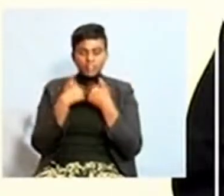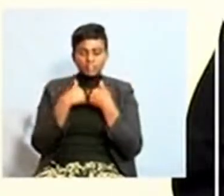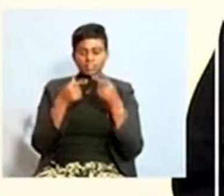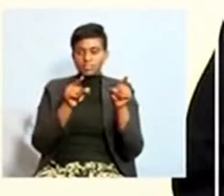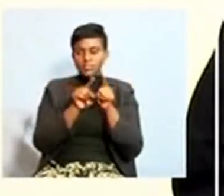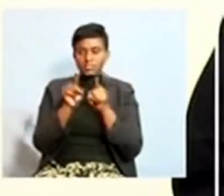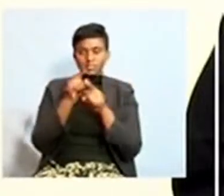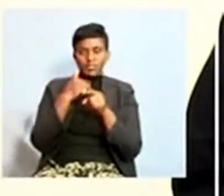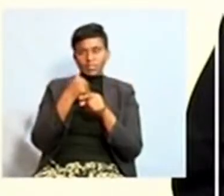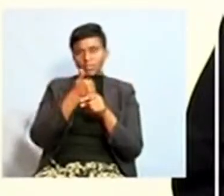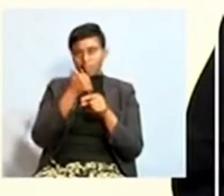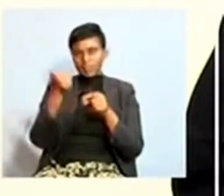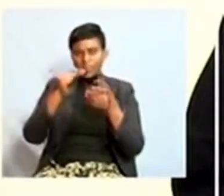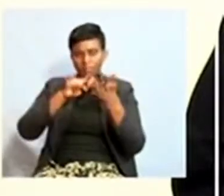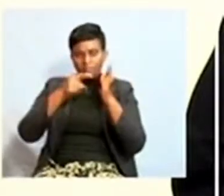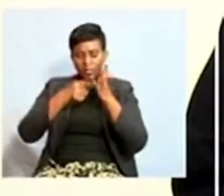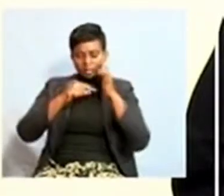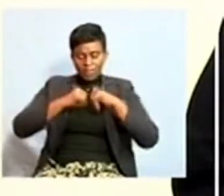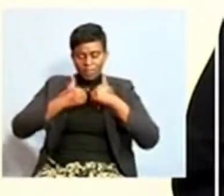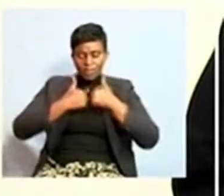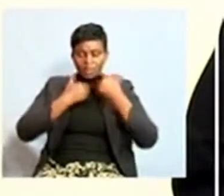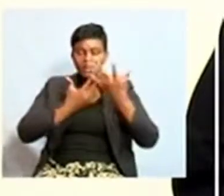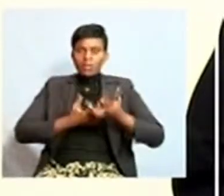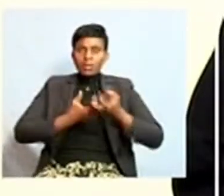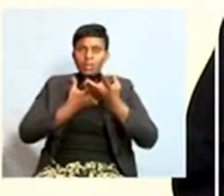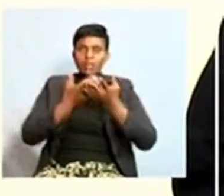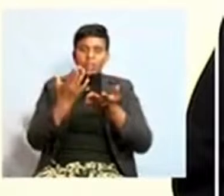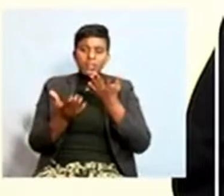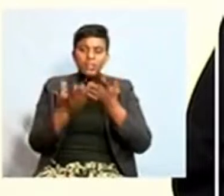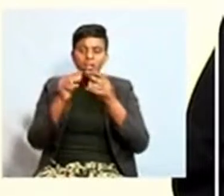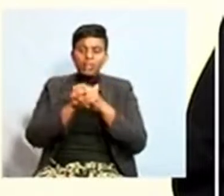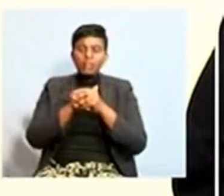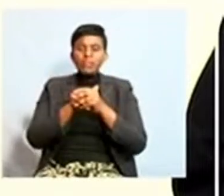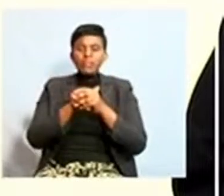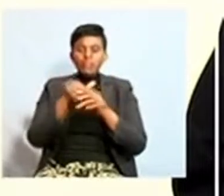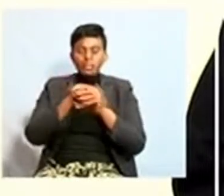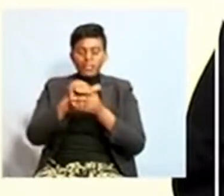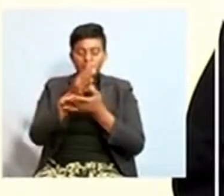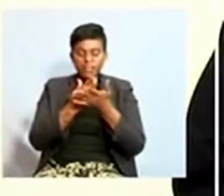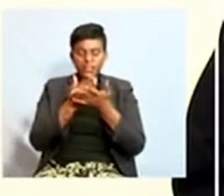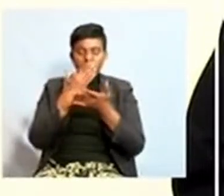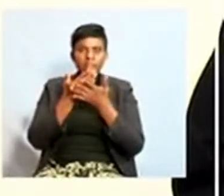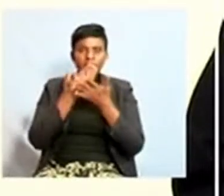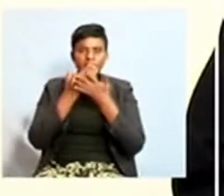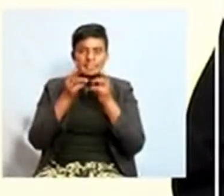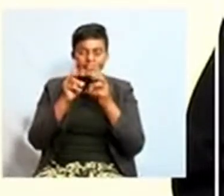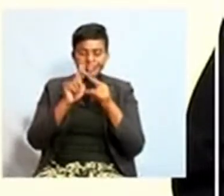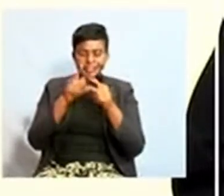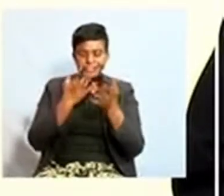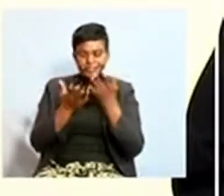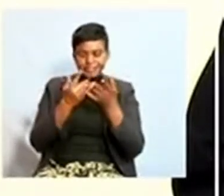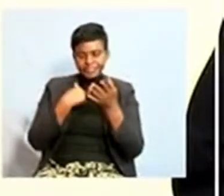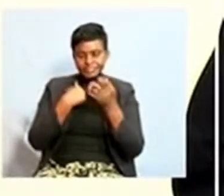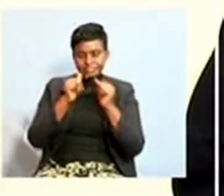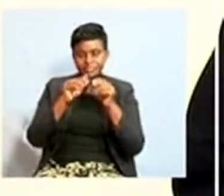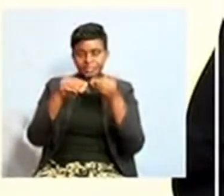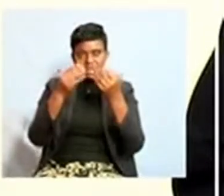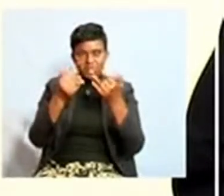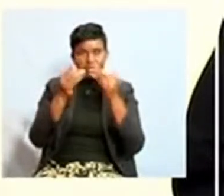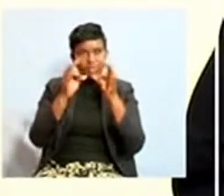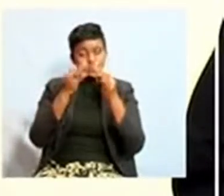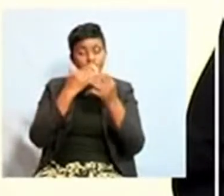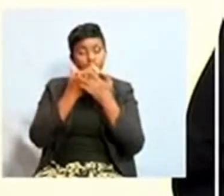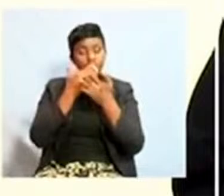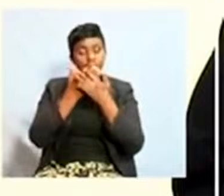another point that we have raised, maybe in a subtle manner, but perhaps I should give it prominence now. We